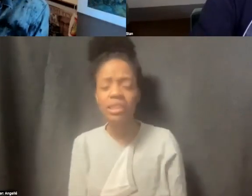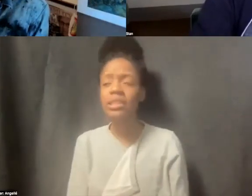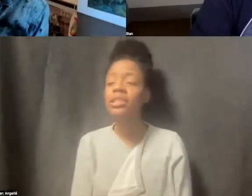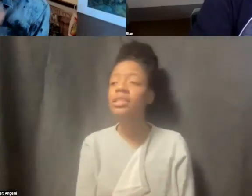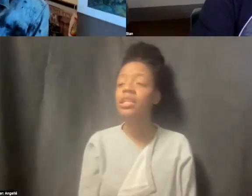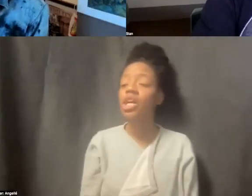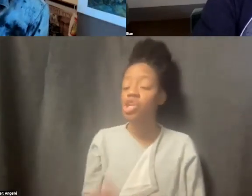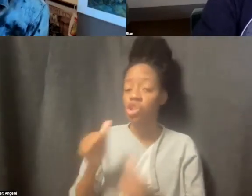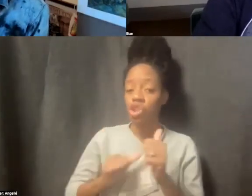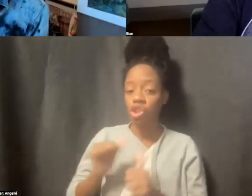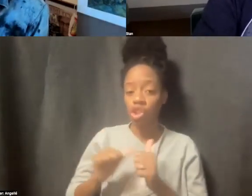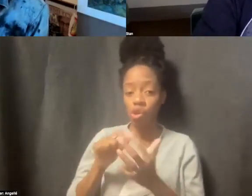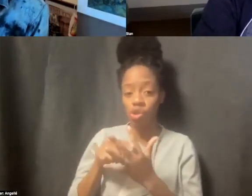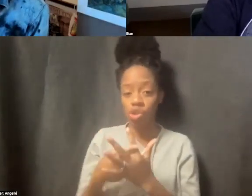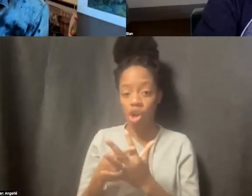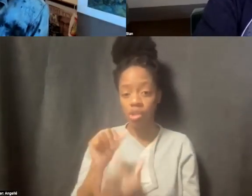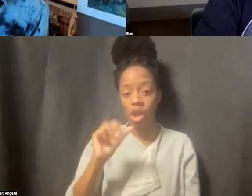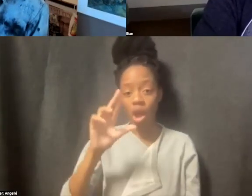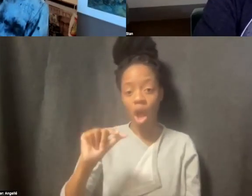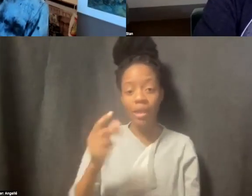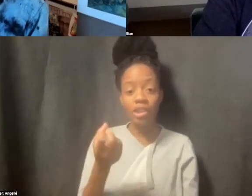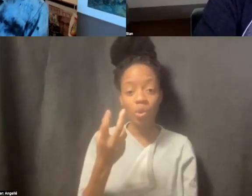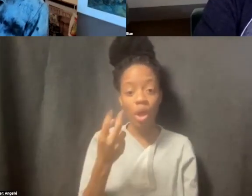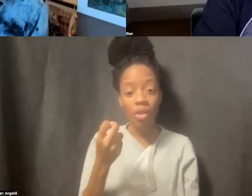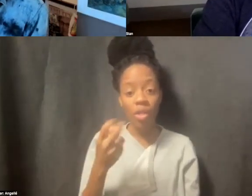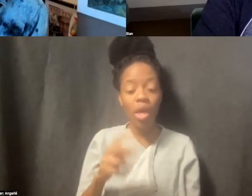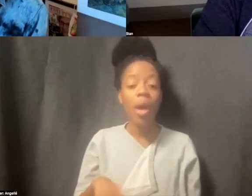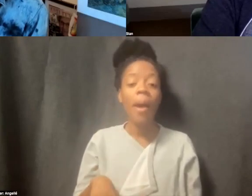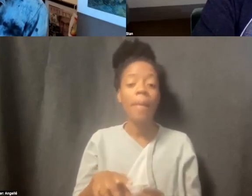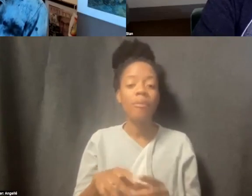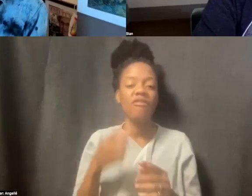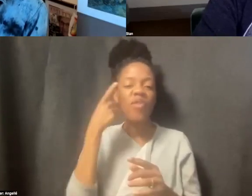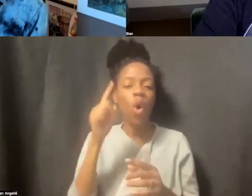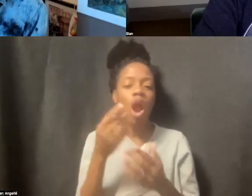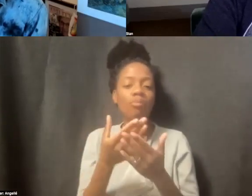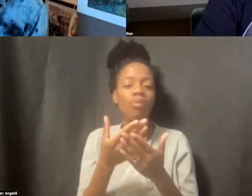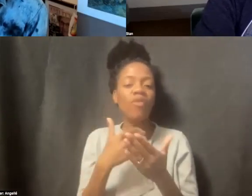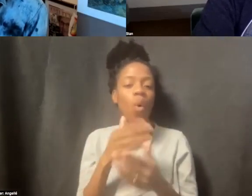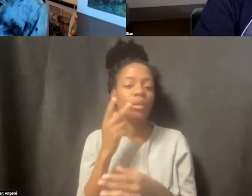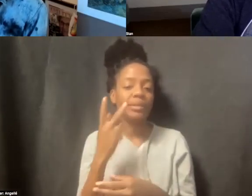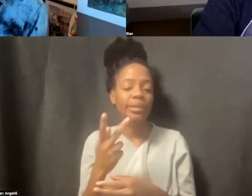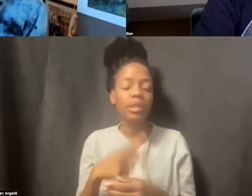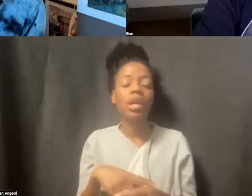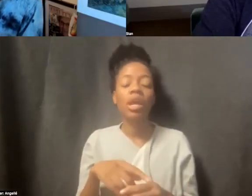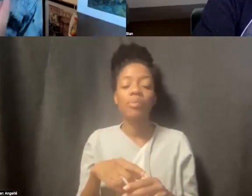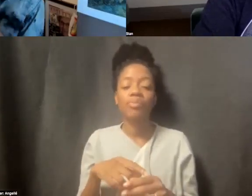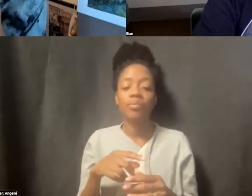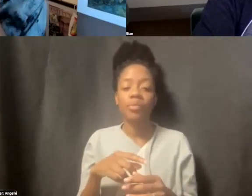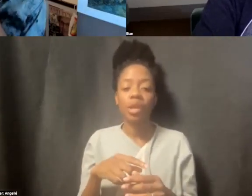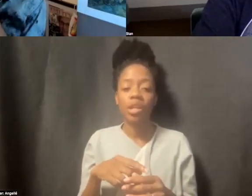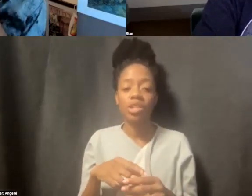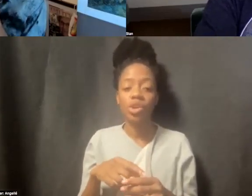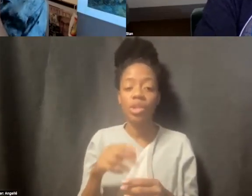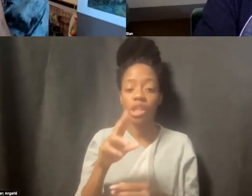The show starts previews August 12th. We open the 22nd, and right now it's scheduled to play at the Darrell Roth Theater in